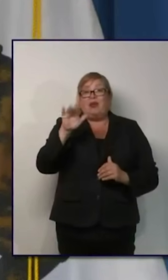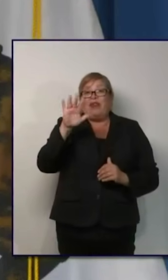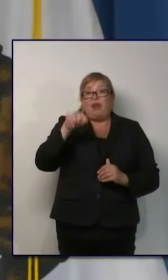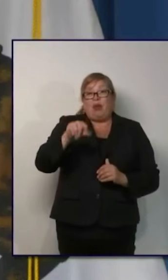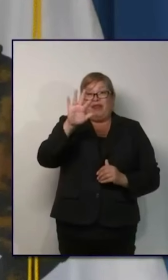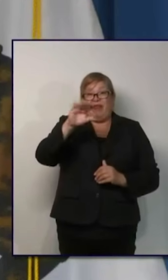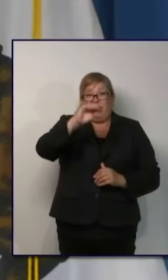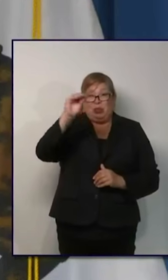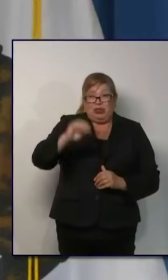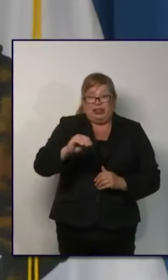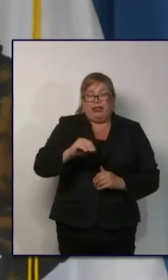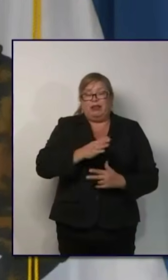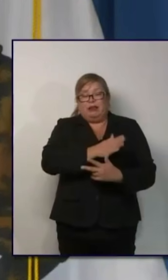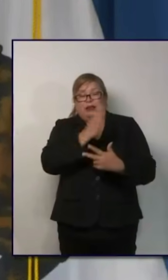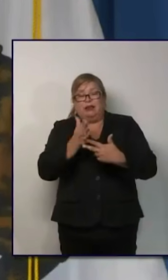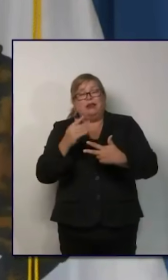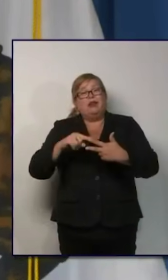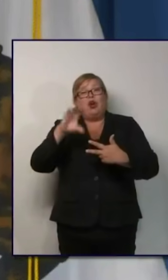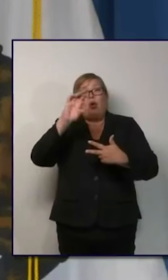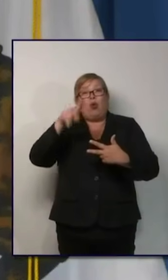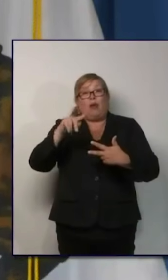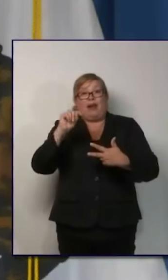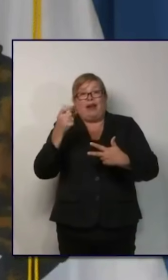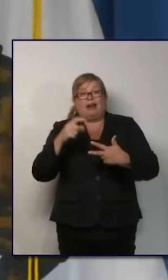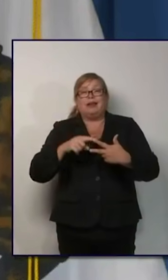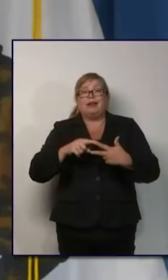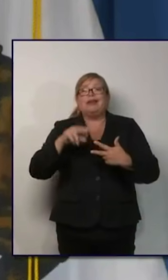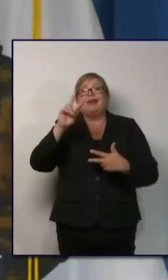25.5%, and corporate tax by